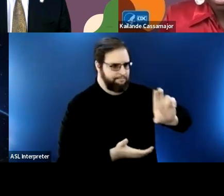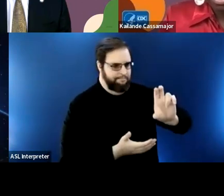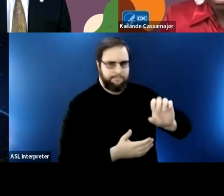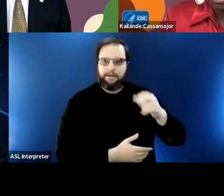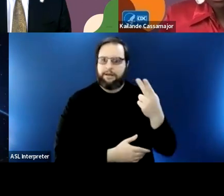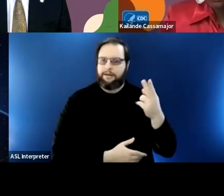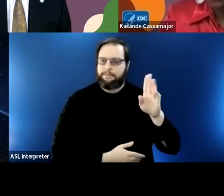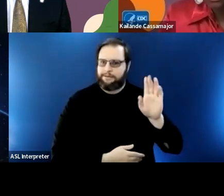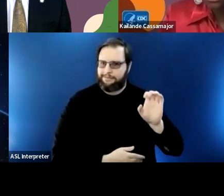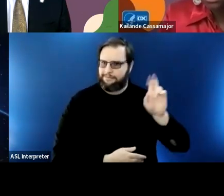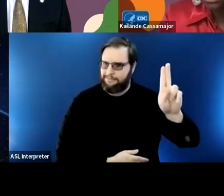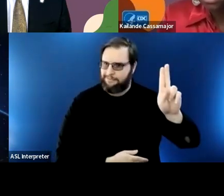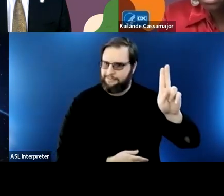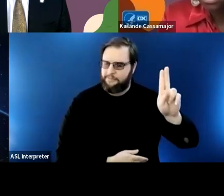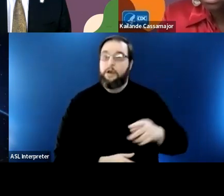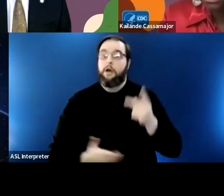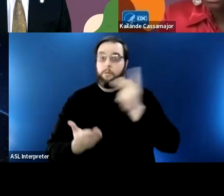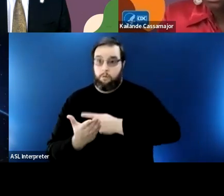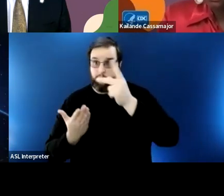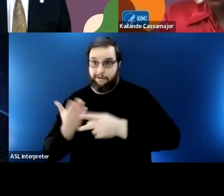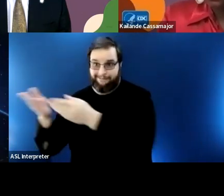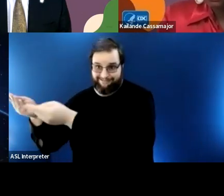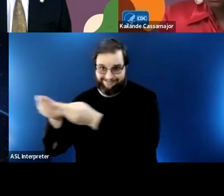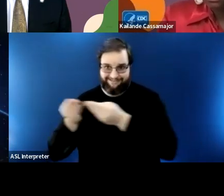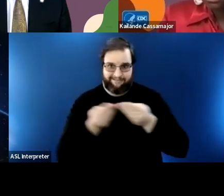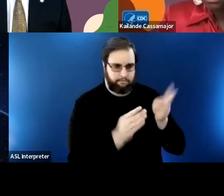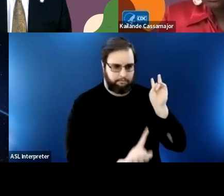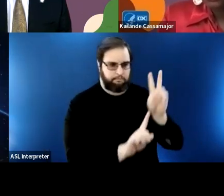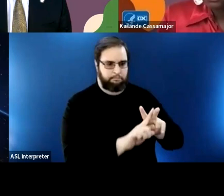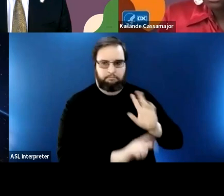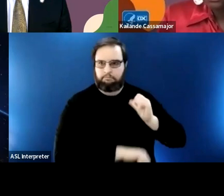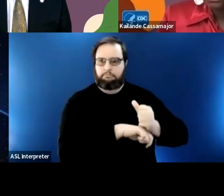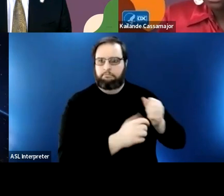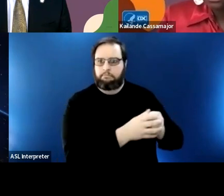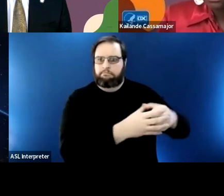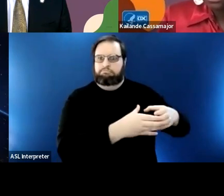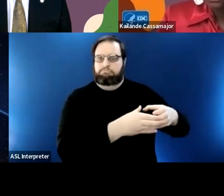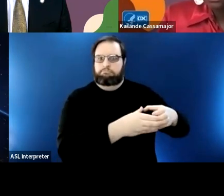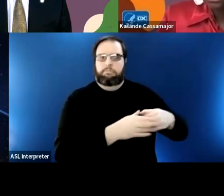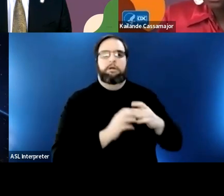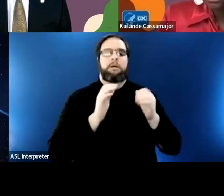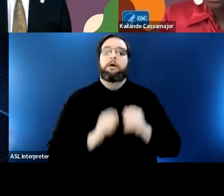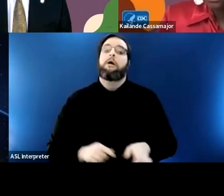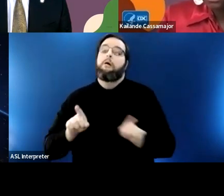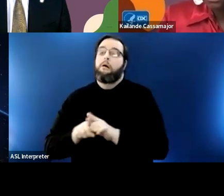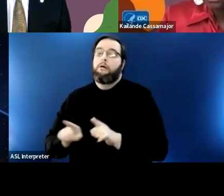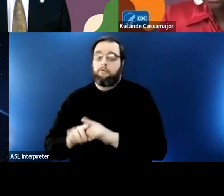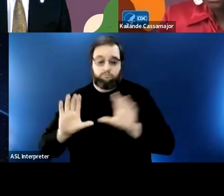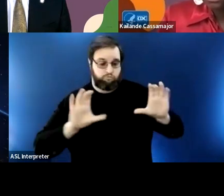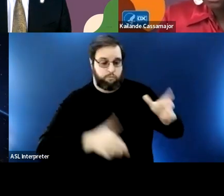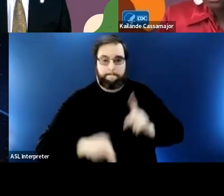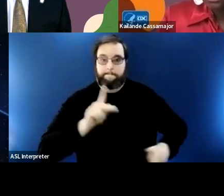HBCUs, bringing programs to HBCUs, and keeping in mind the importance of the population